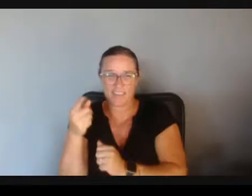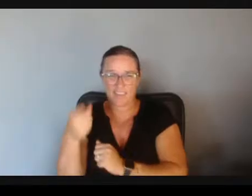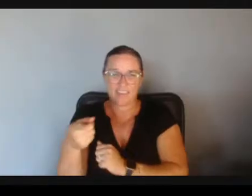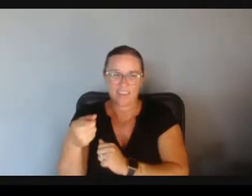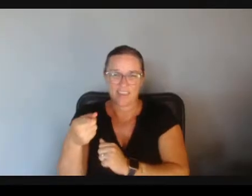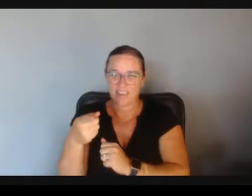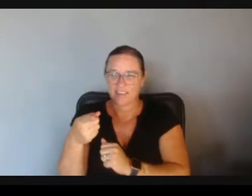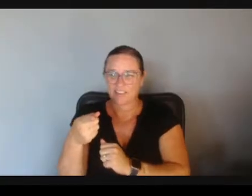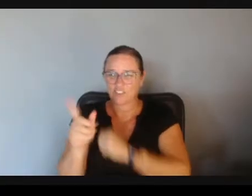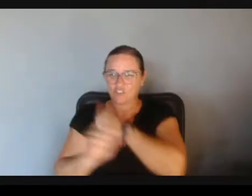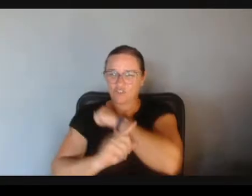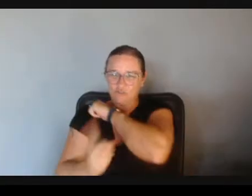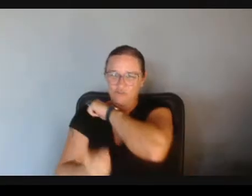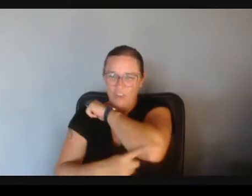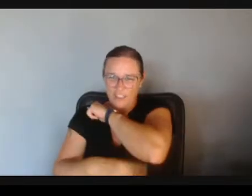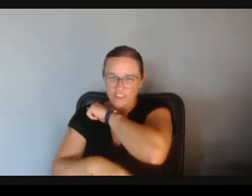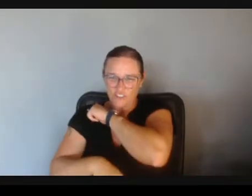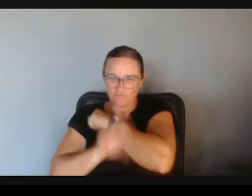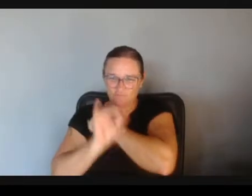garbage. That